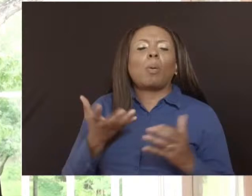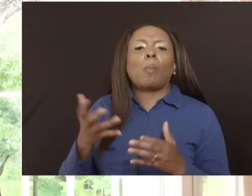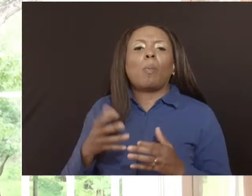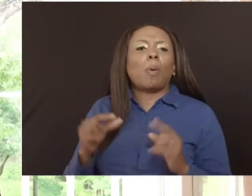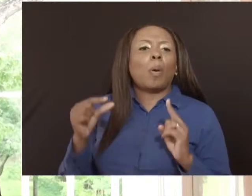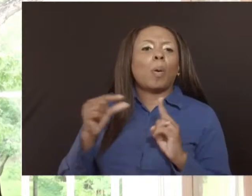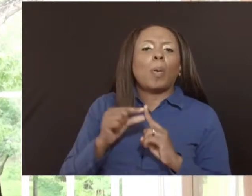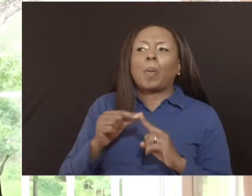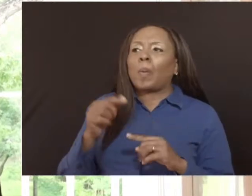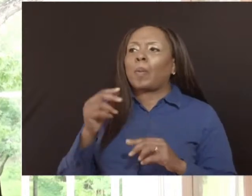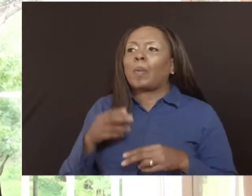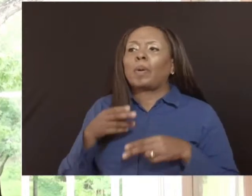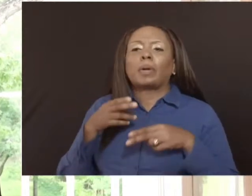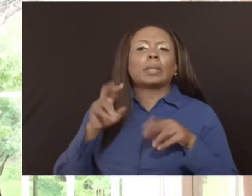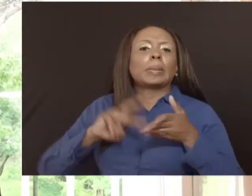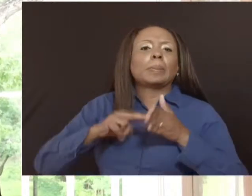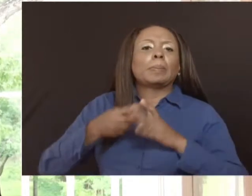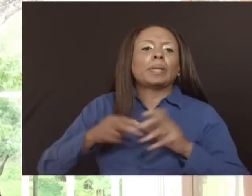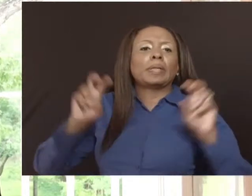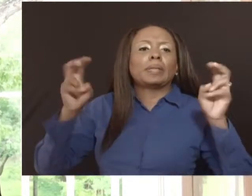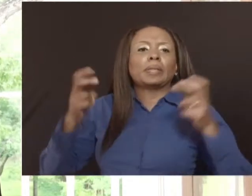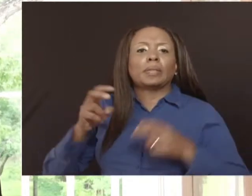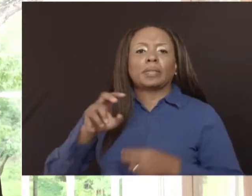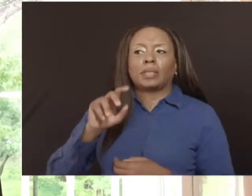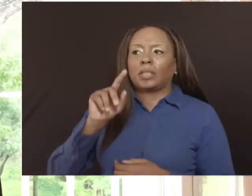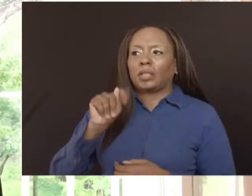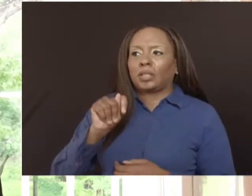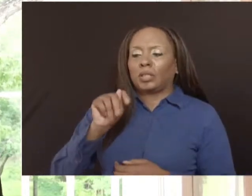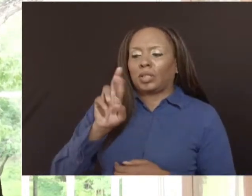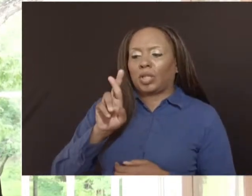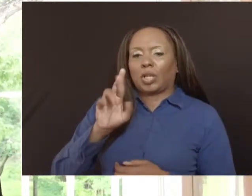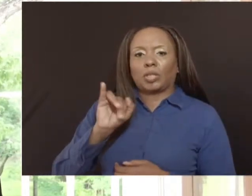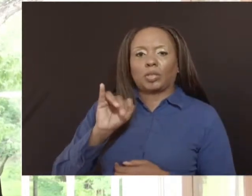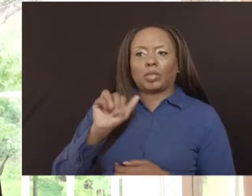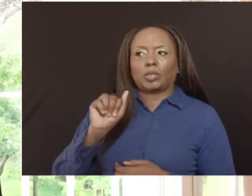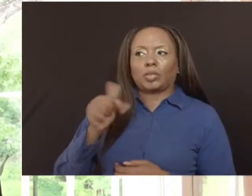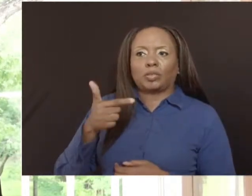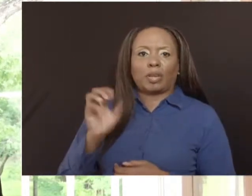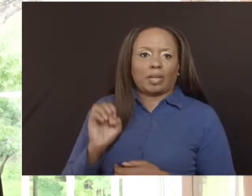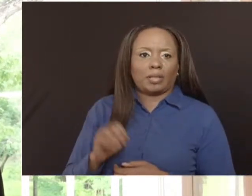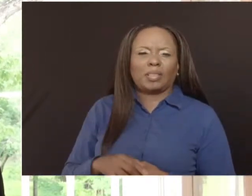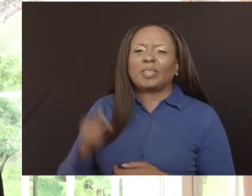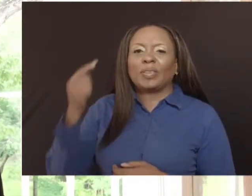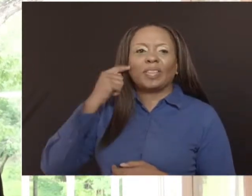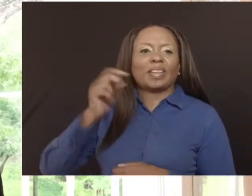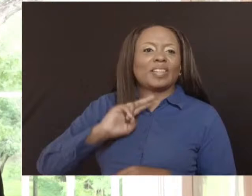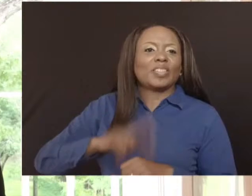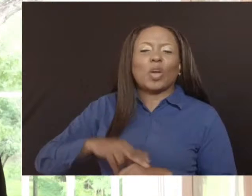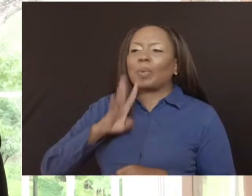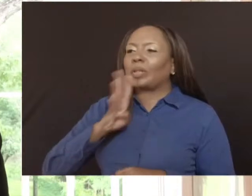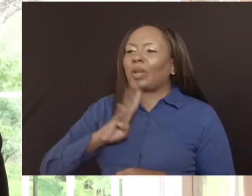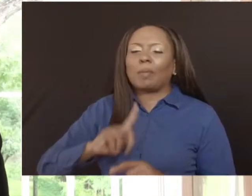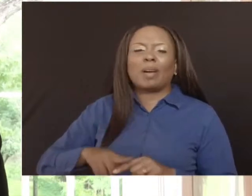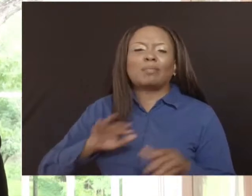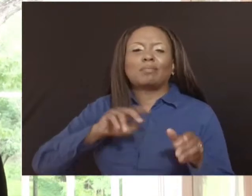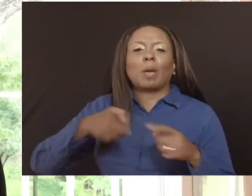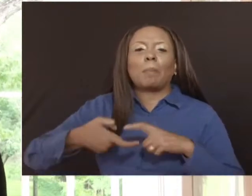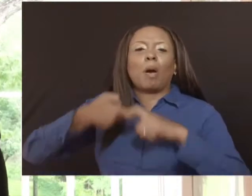people. You medical people believe it's everyday knowledge, but it isn't. So let's come to the media first of